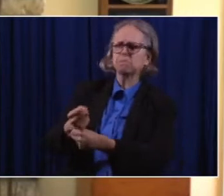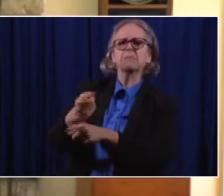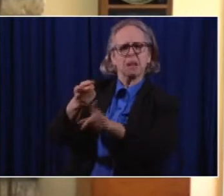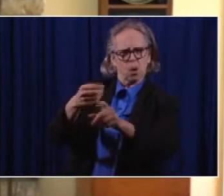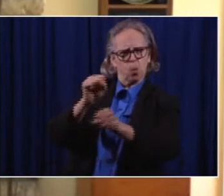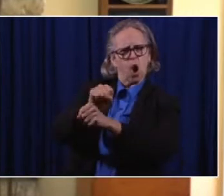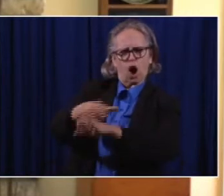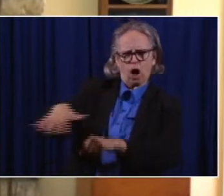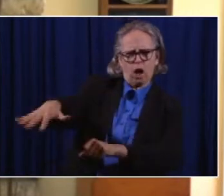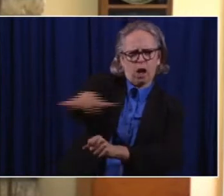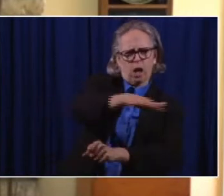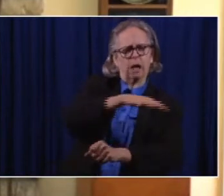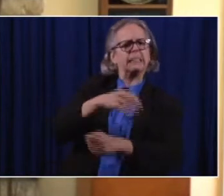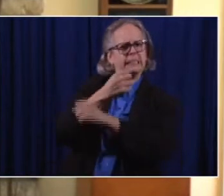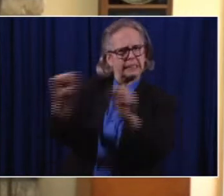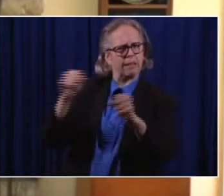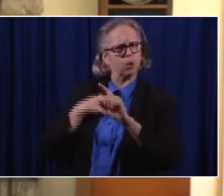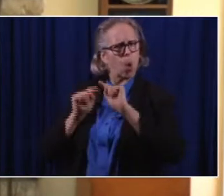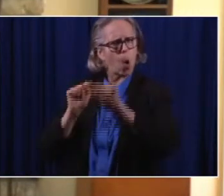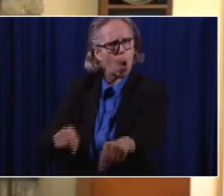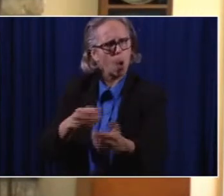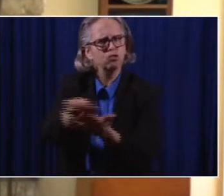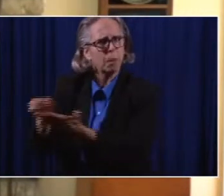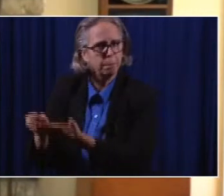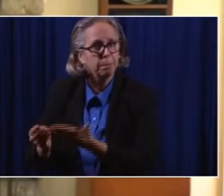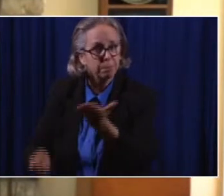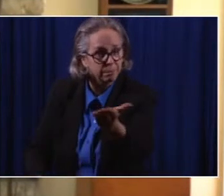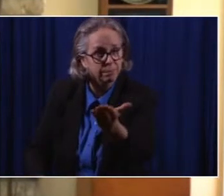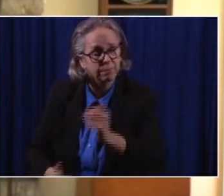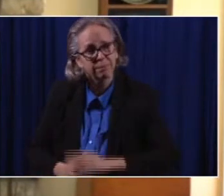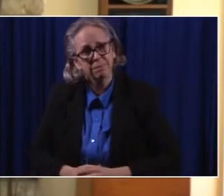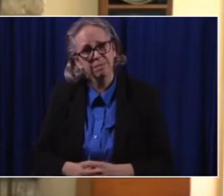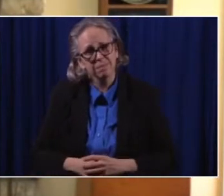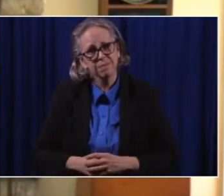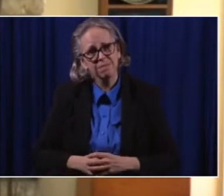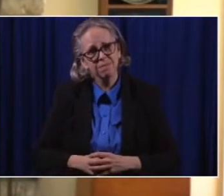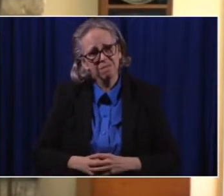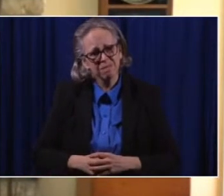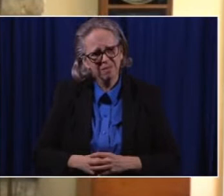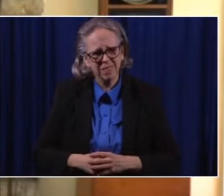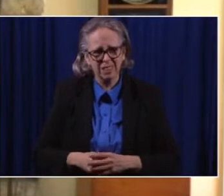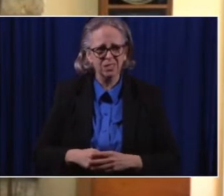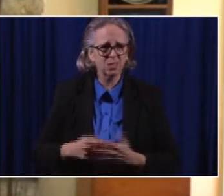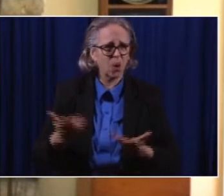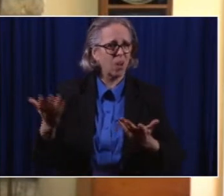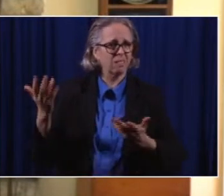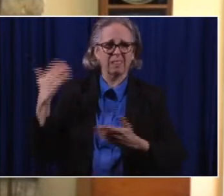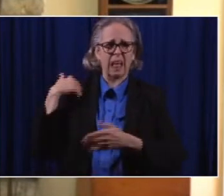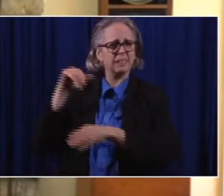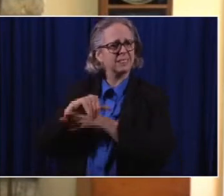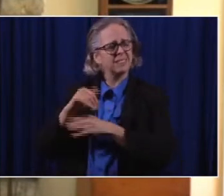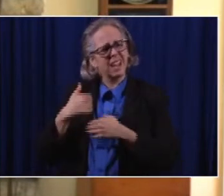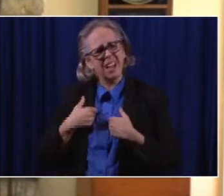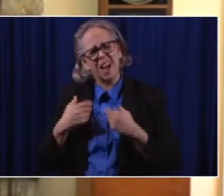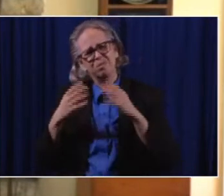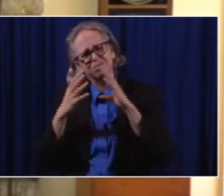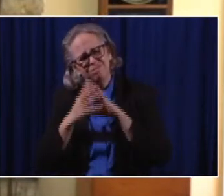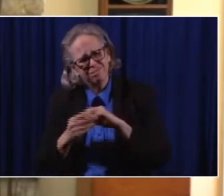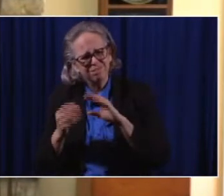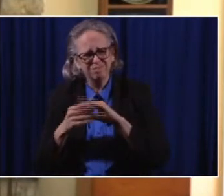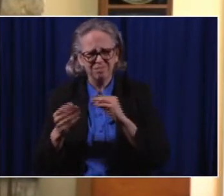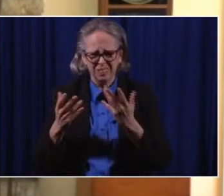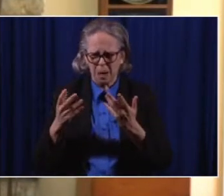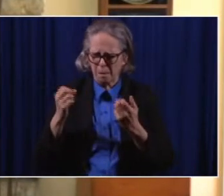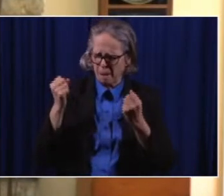talked last night about, sadly, some of the tragedy that has come out of banquets, come out of weddings, come out of